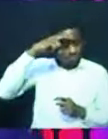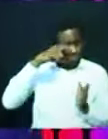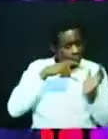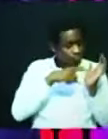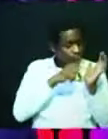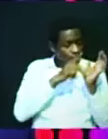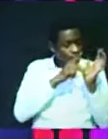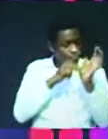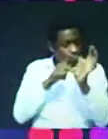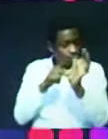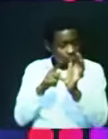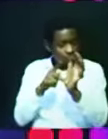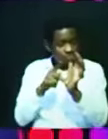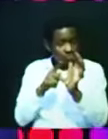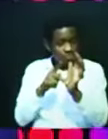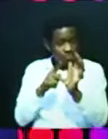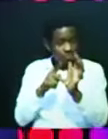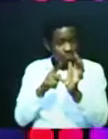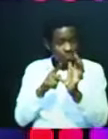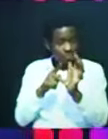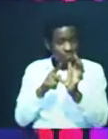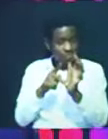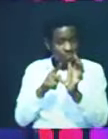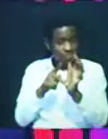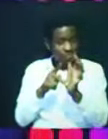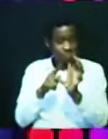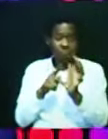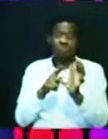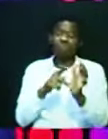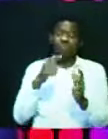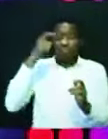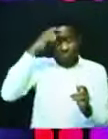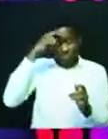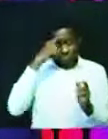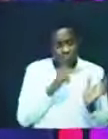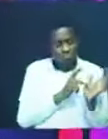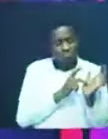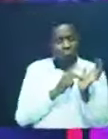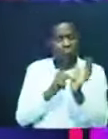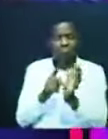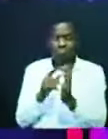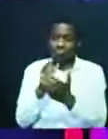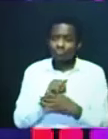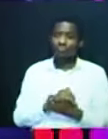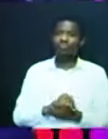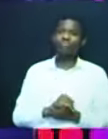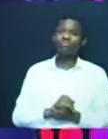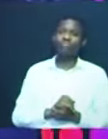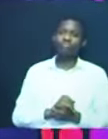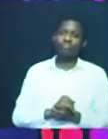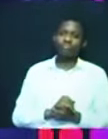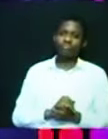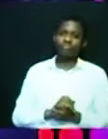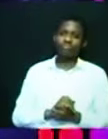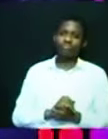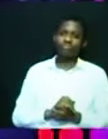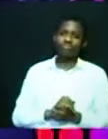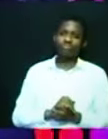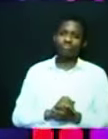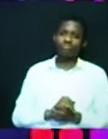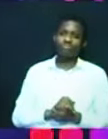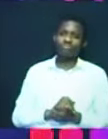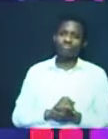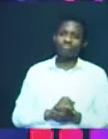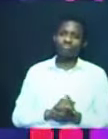by her deeds. Wisdom is proved right by her deeds. Onipa bano bai